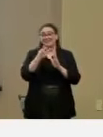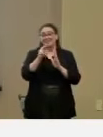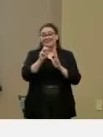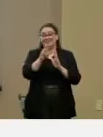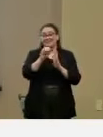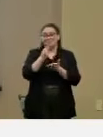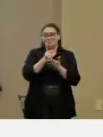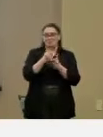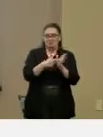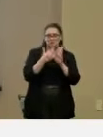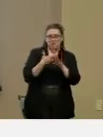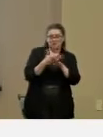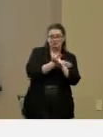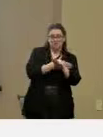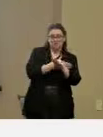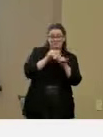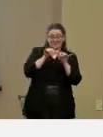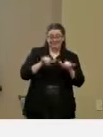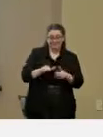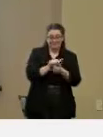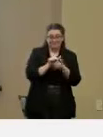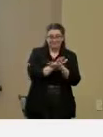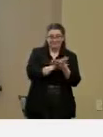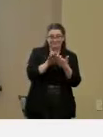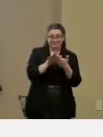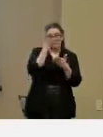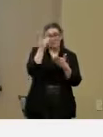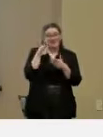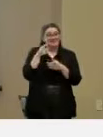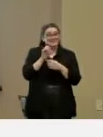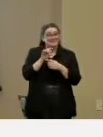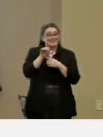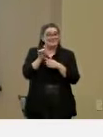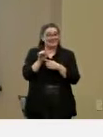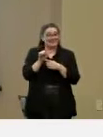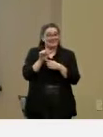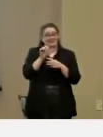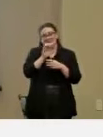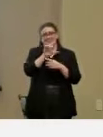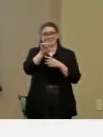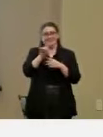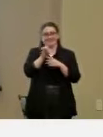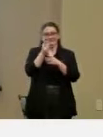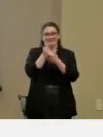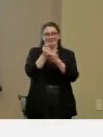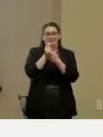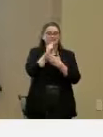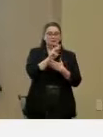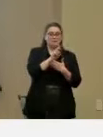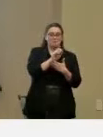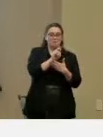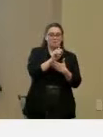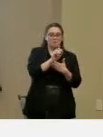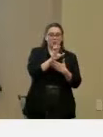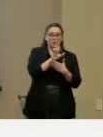in order to kind of clear the system, because this is a cell therapy. This is not a monoclonal antibody therapy. So the cells that are infused,